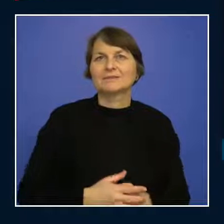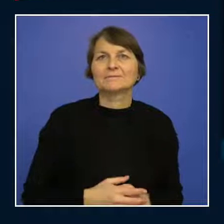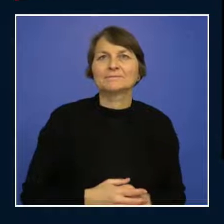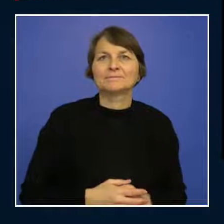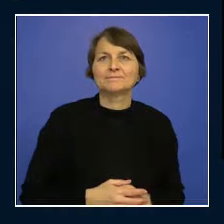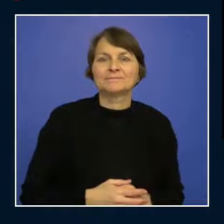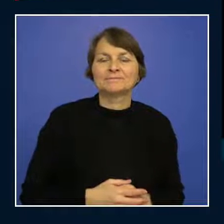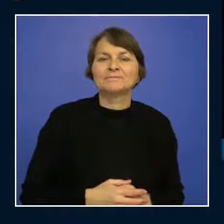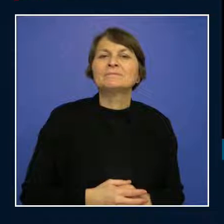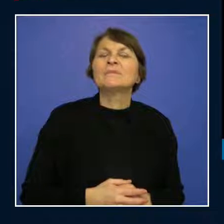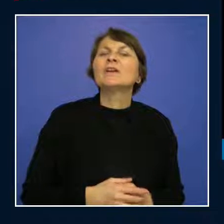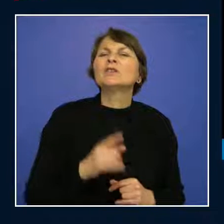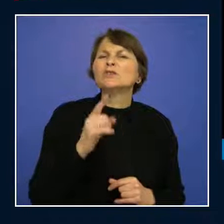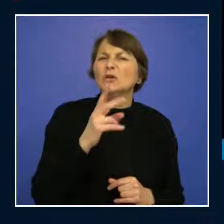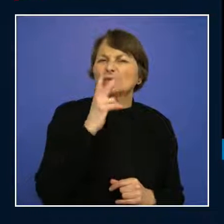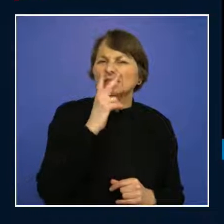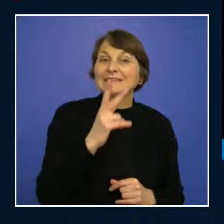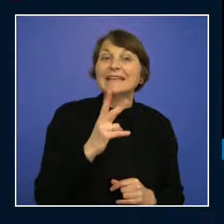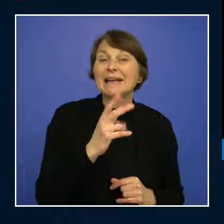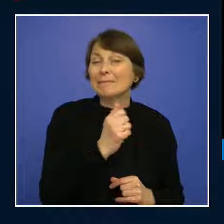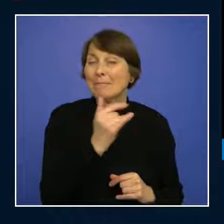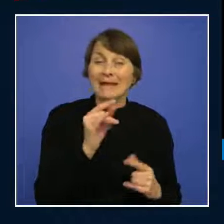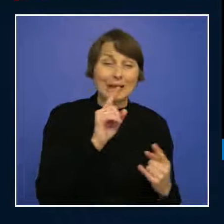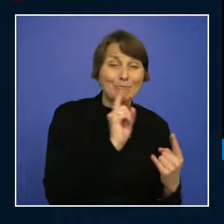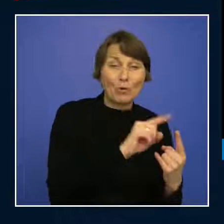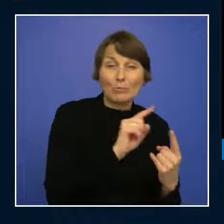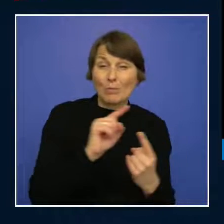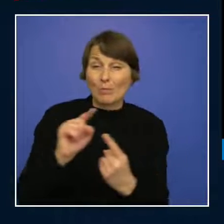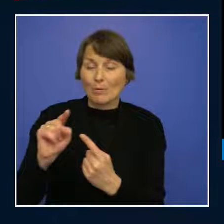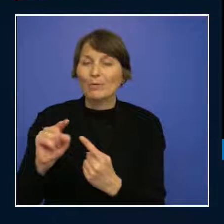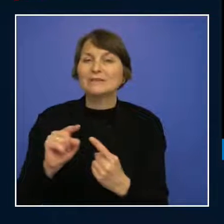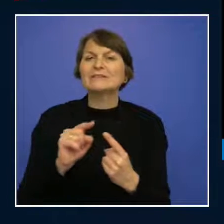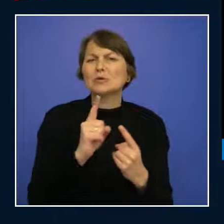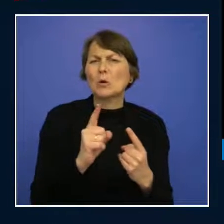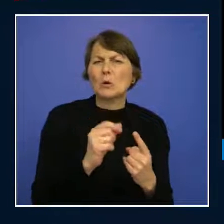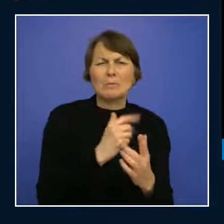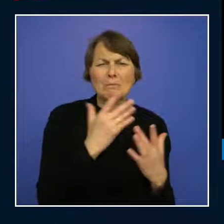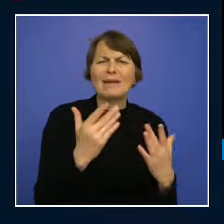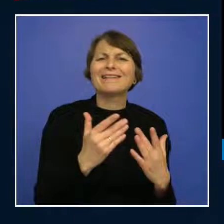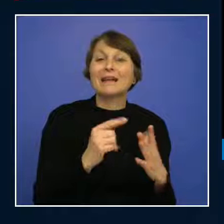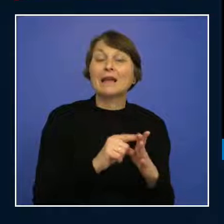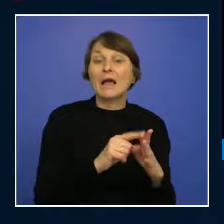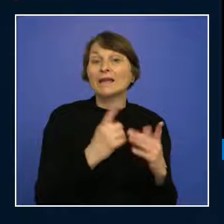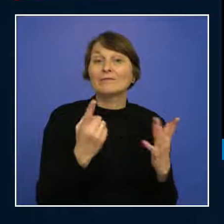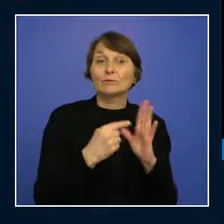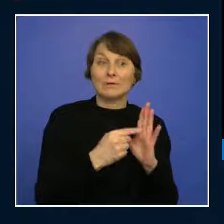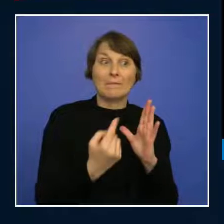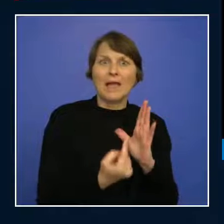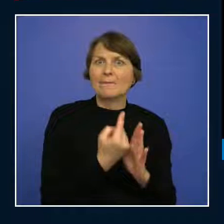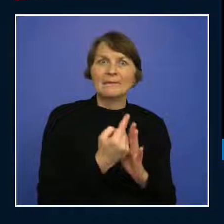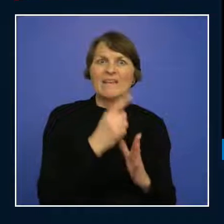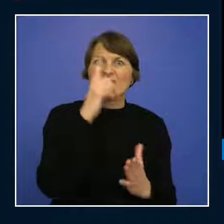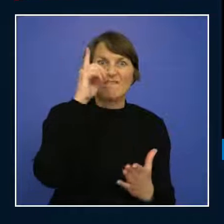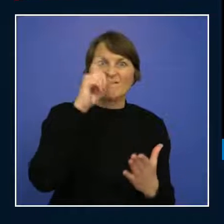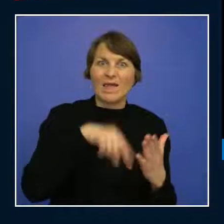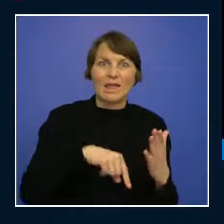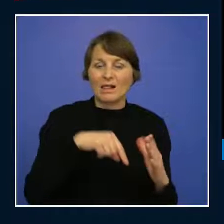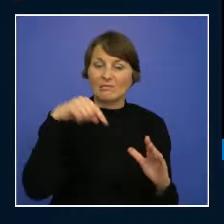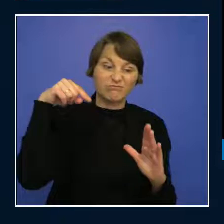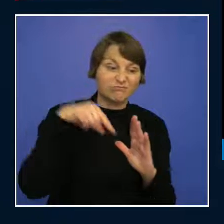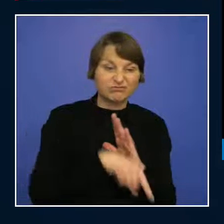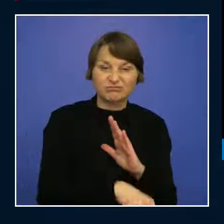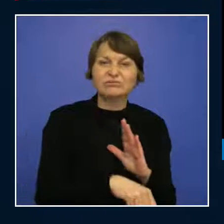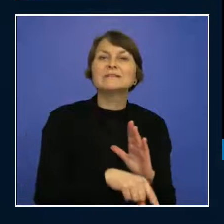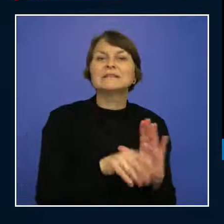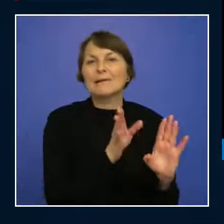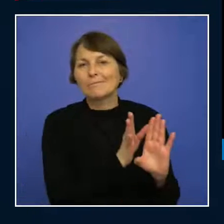of point of presence, which means it actually has a lot of failover technologies or capabilities actually built in. So this